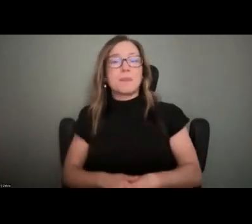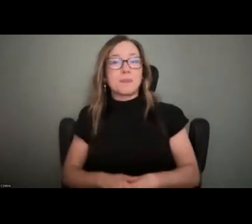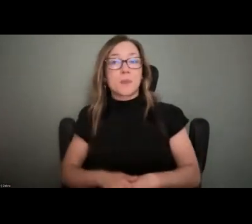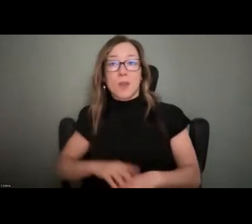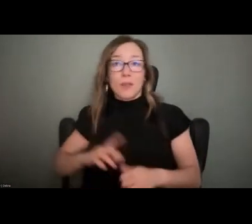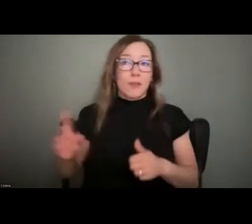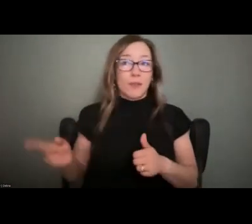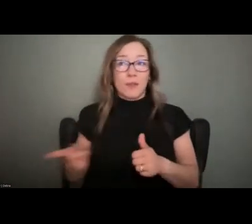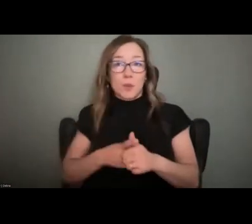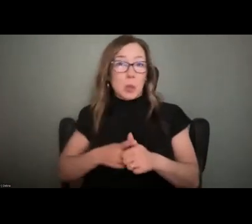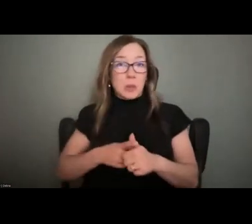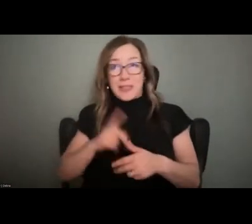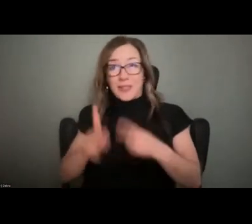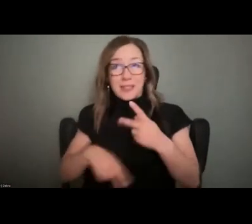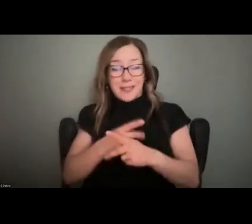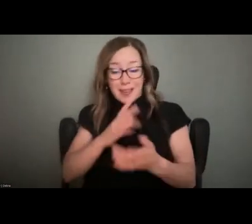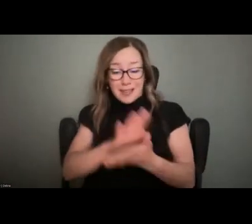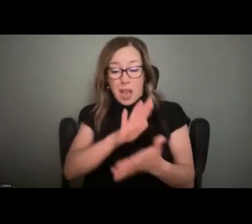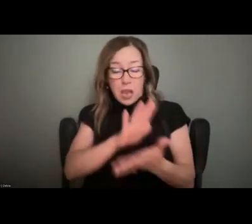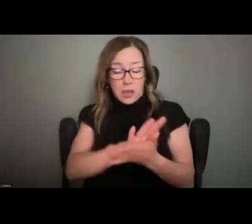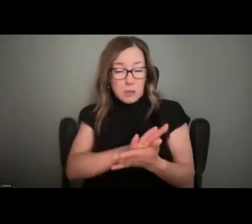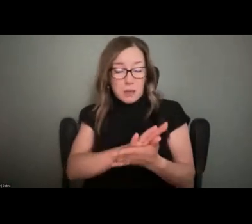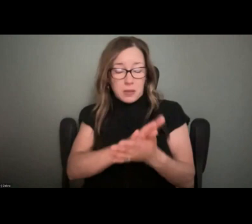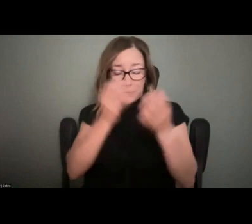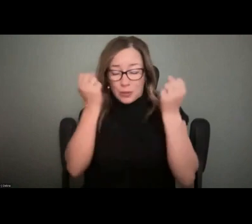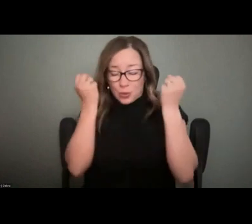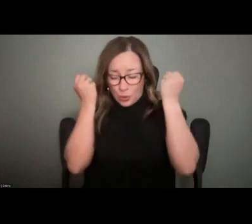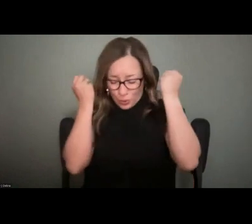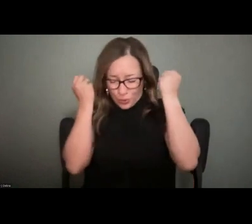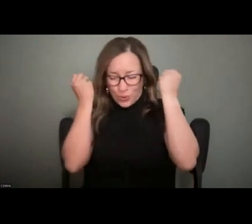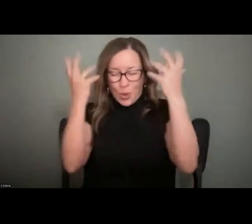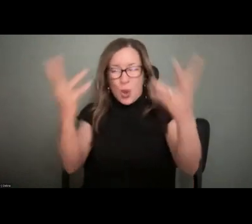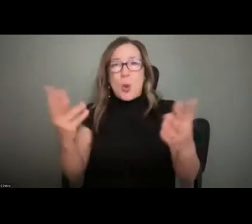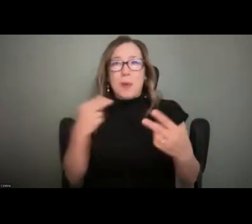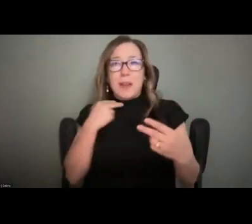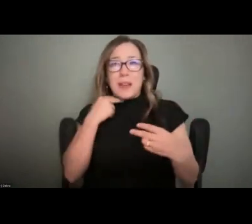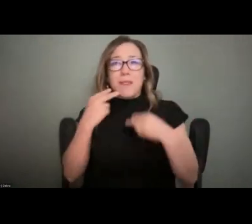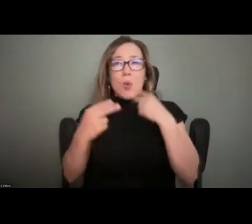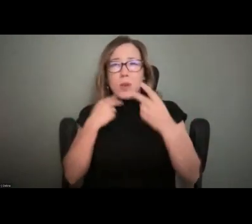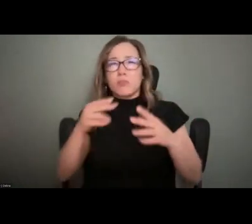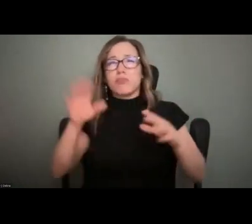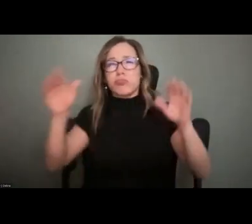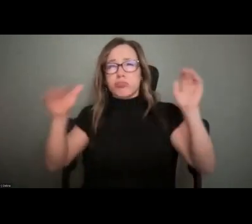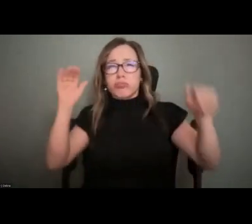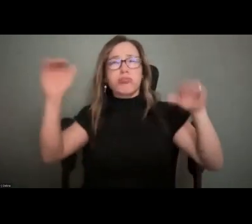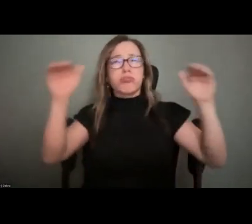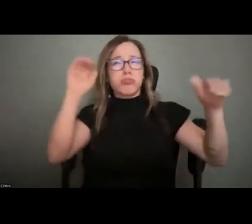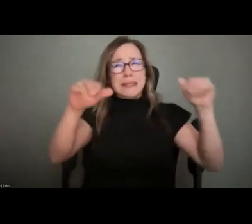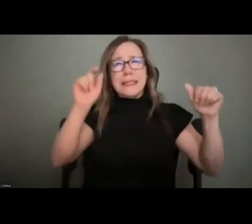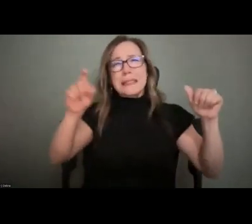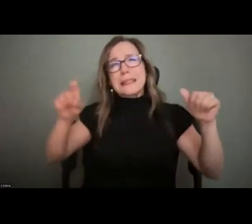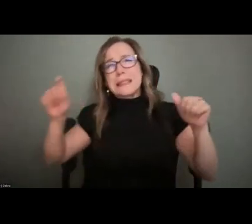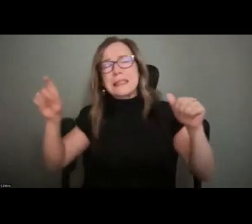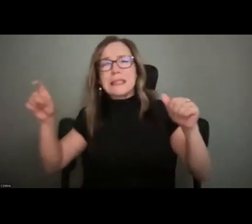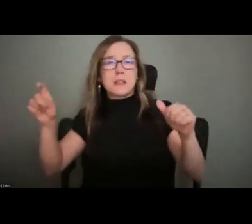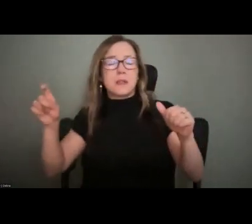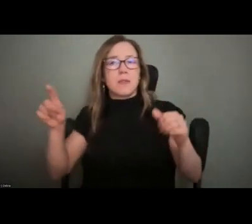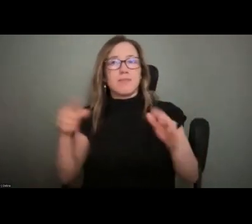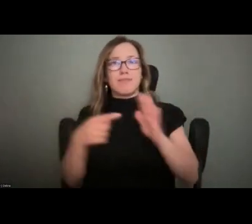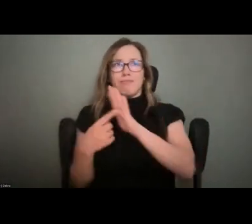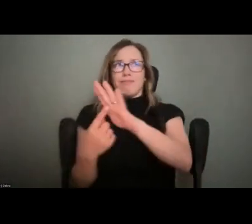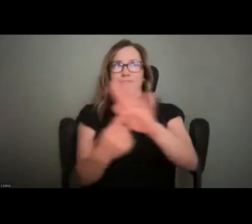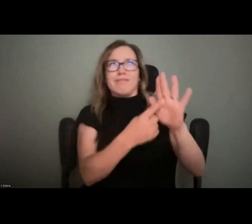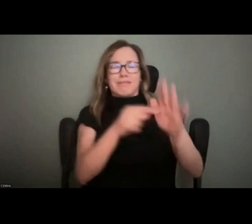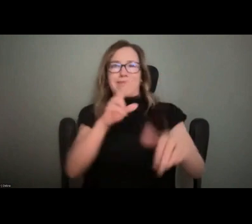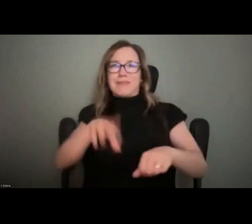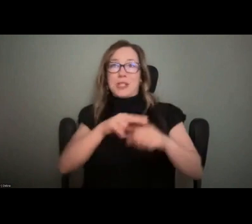kind document, one that so many voices have long called for, is a vision for how the nation will move